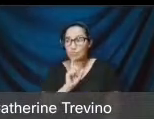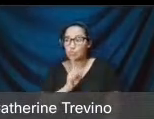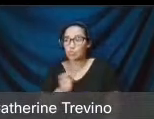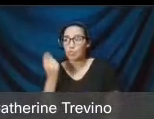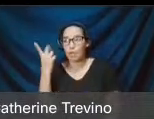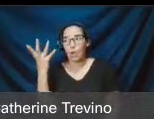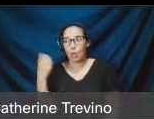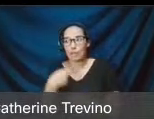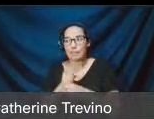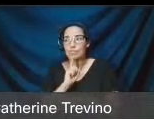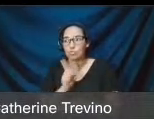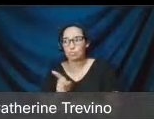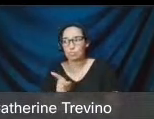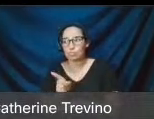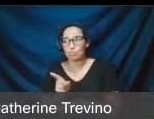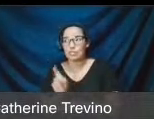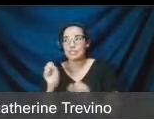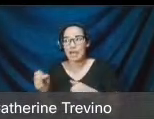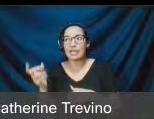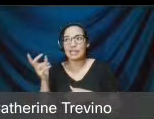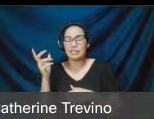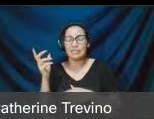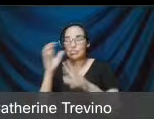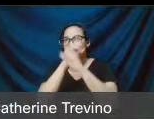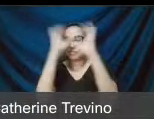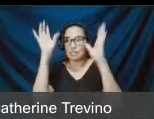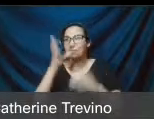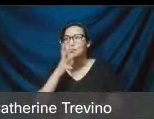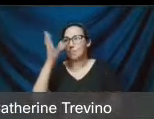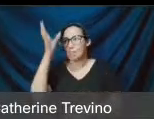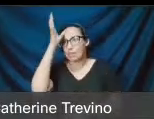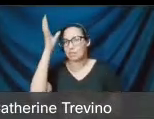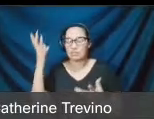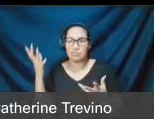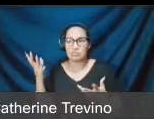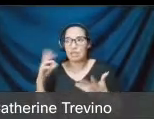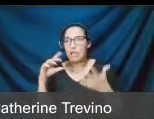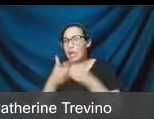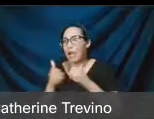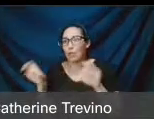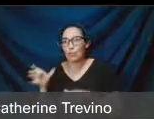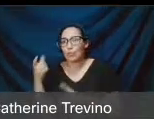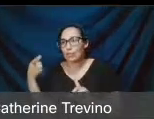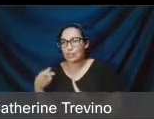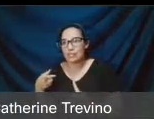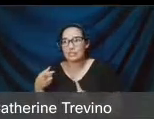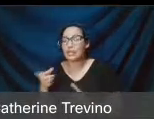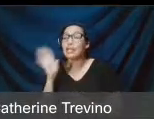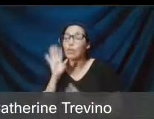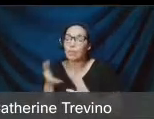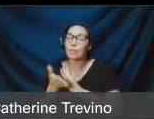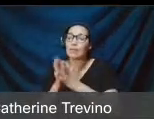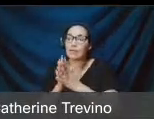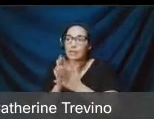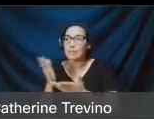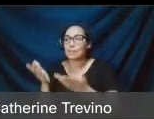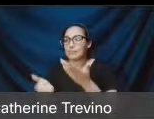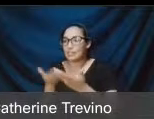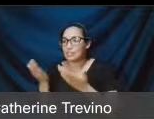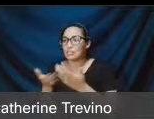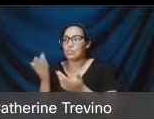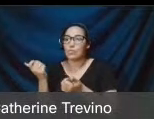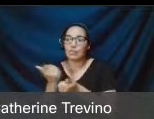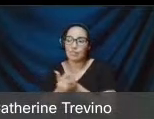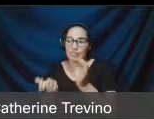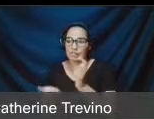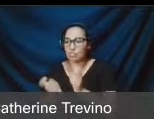make sure, because I can see parents out there thinking, how are we gonna do this? And it'll get easier once, but everything new and change is hard.